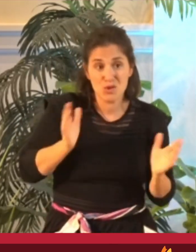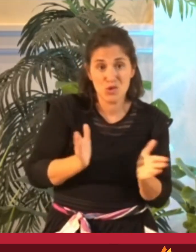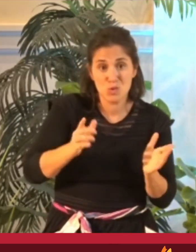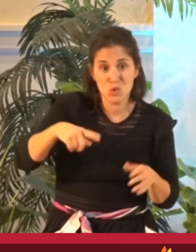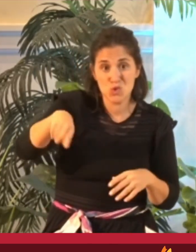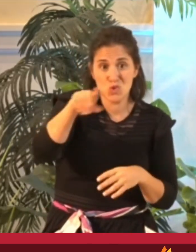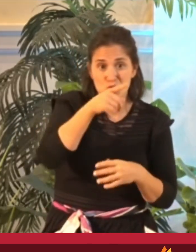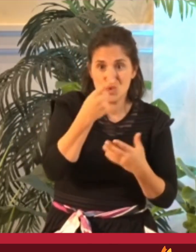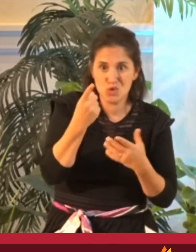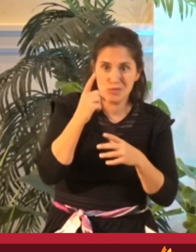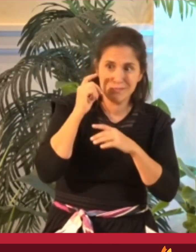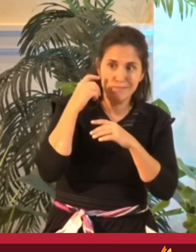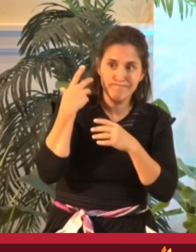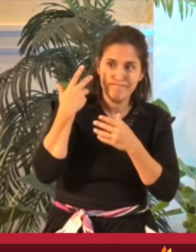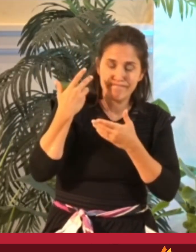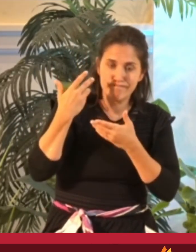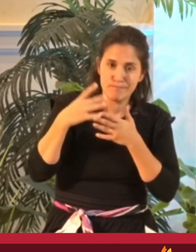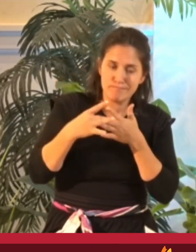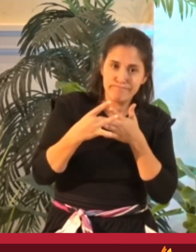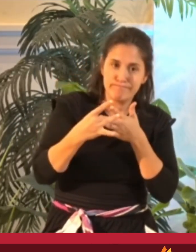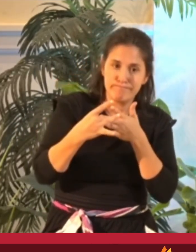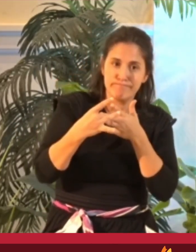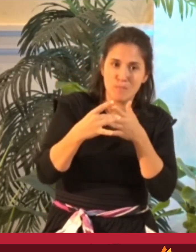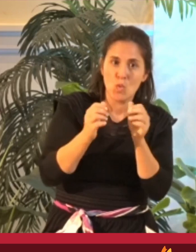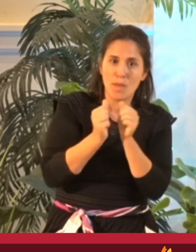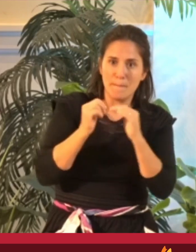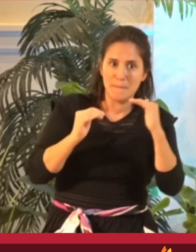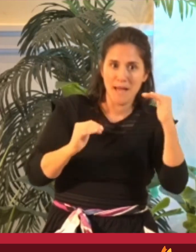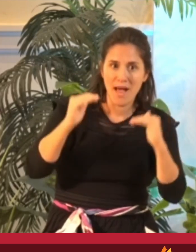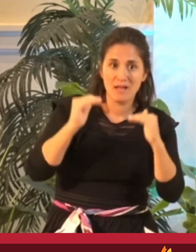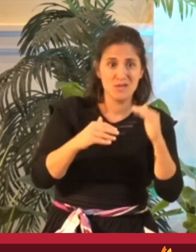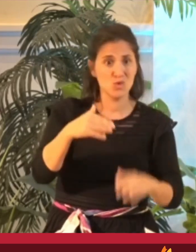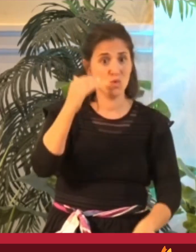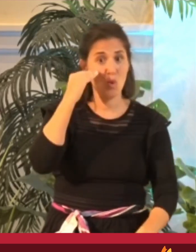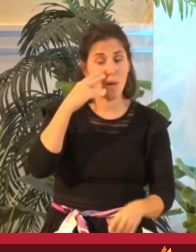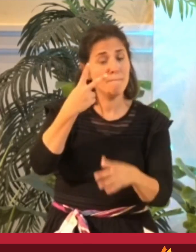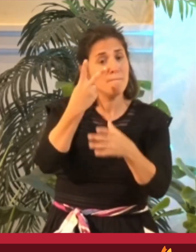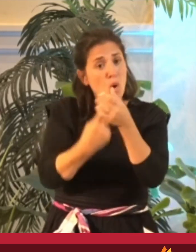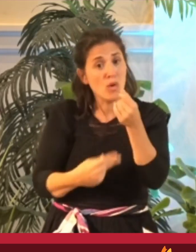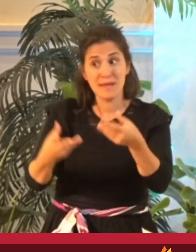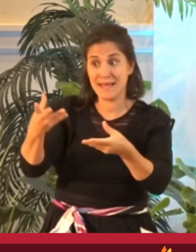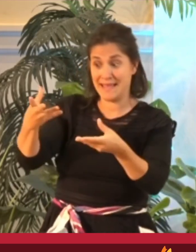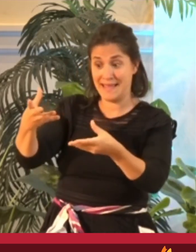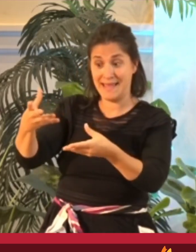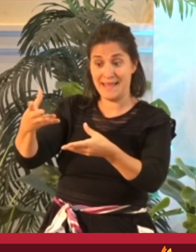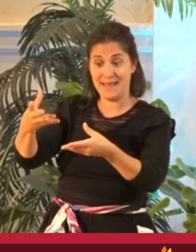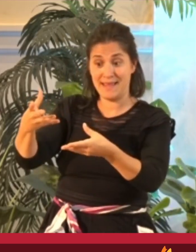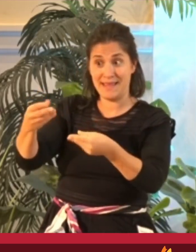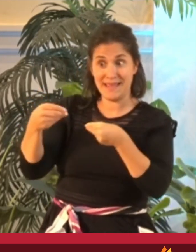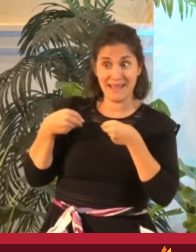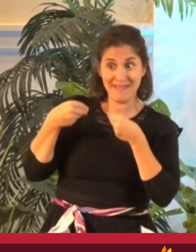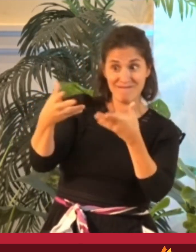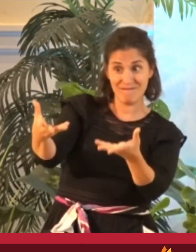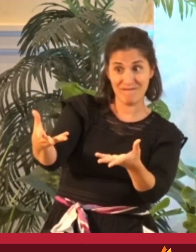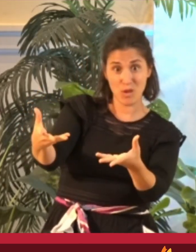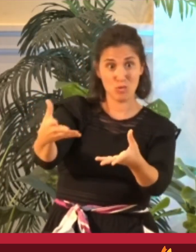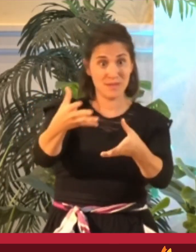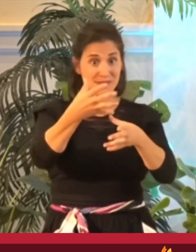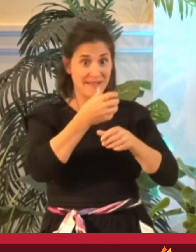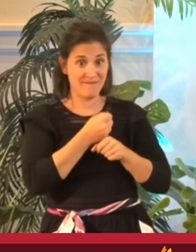sense of balance, knowing that both giving and receiving help deepen our